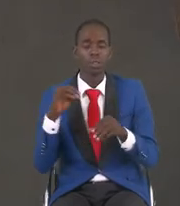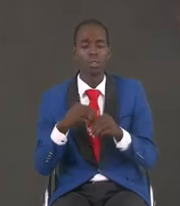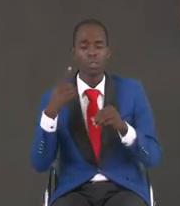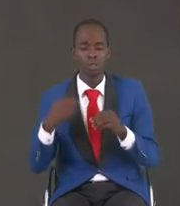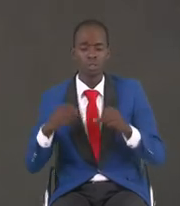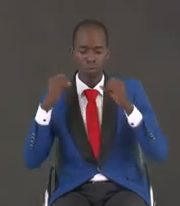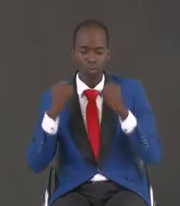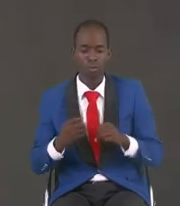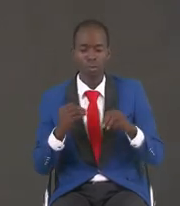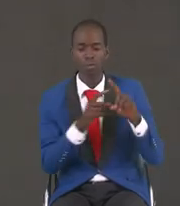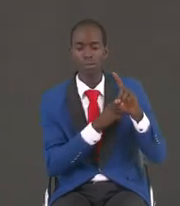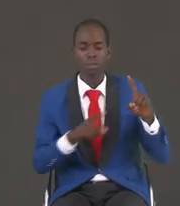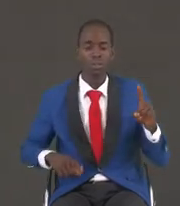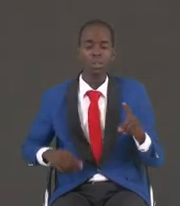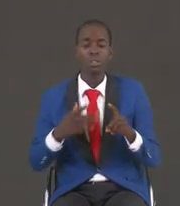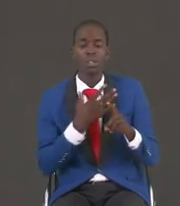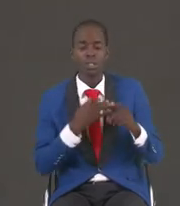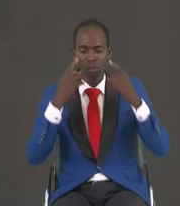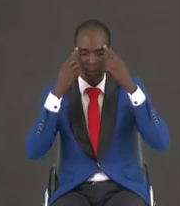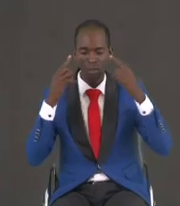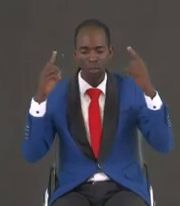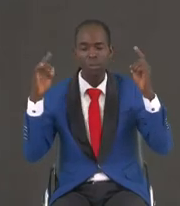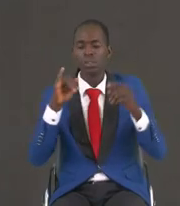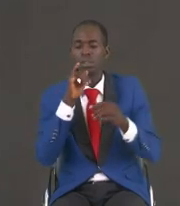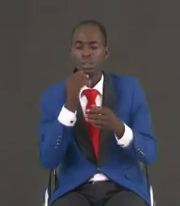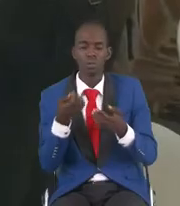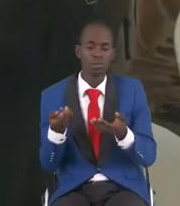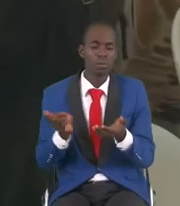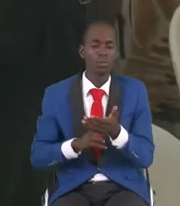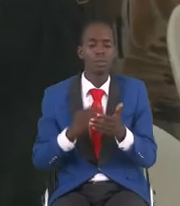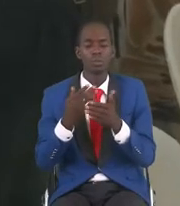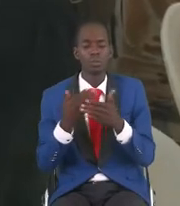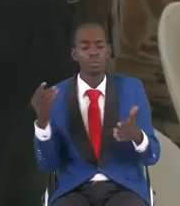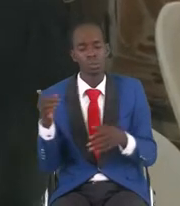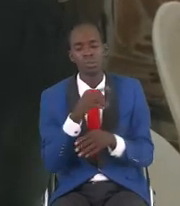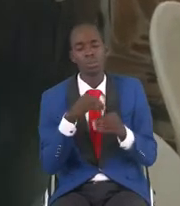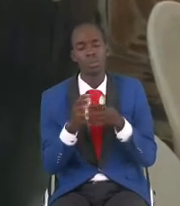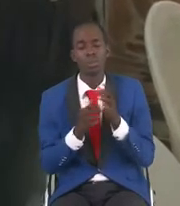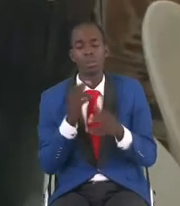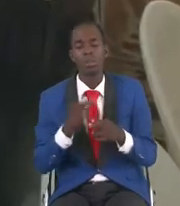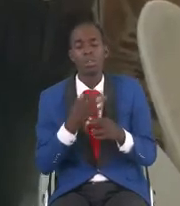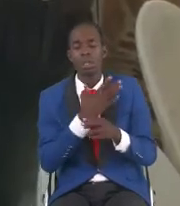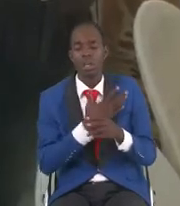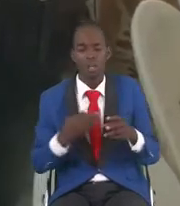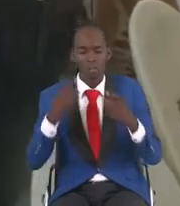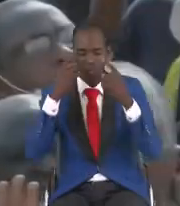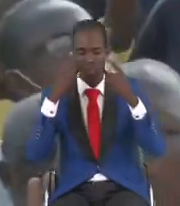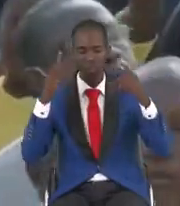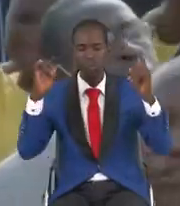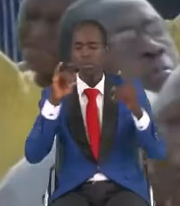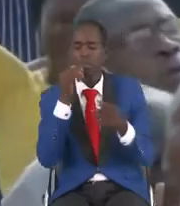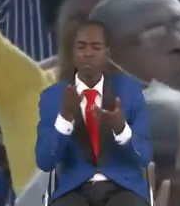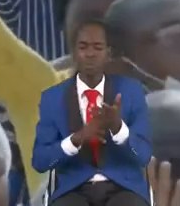of the Lord, and success is reaching before you. Achievement is reaching before